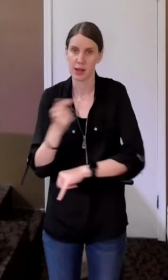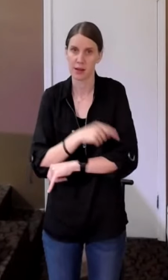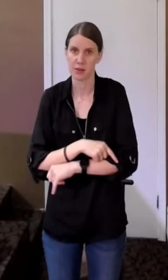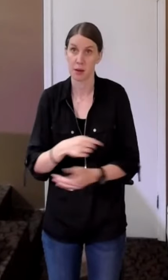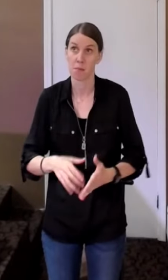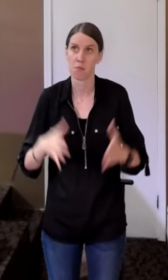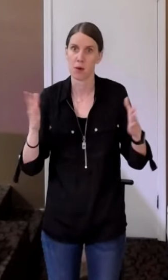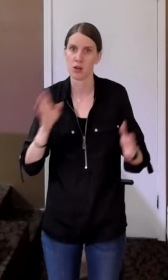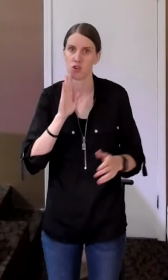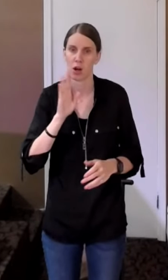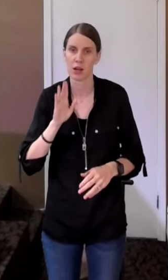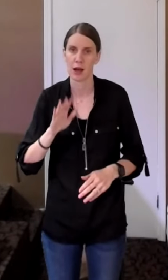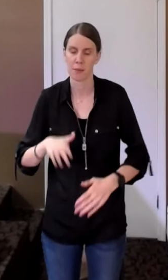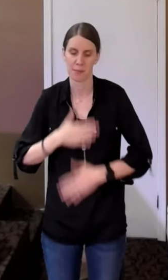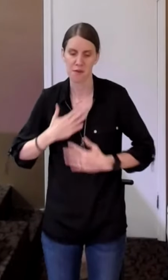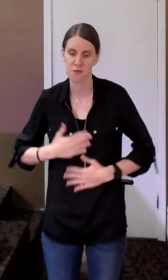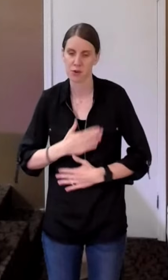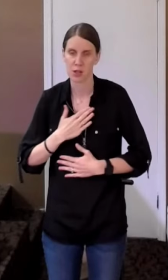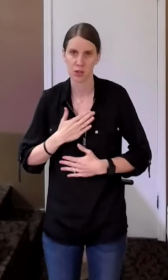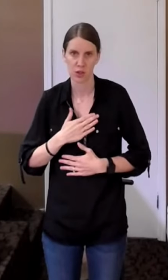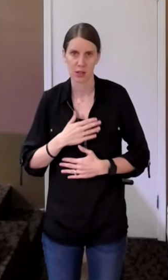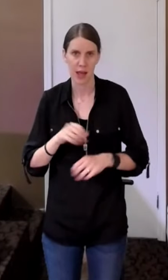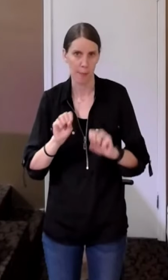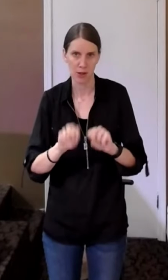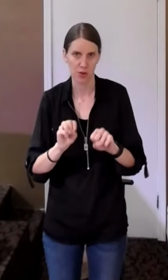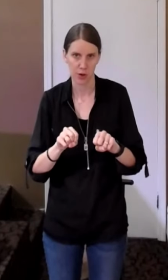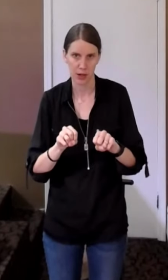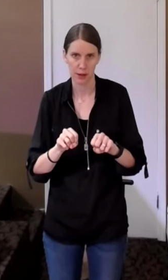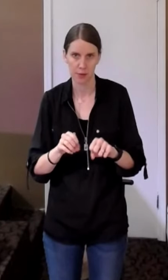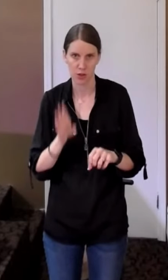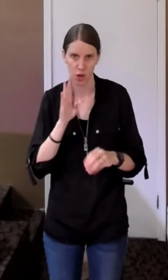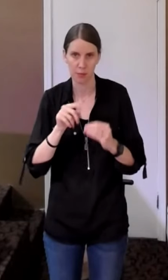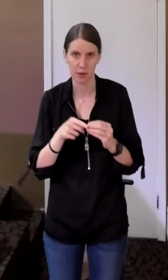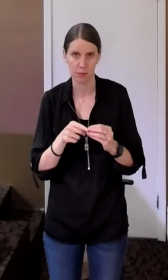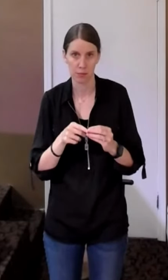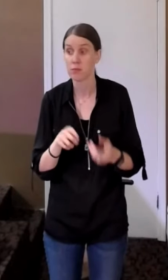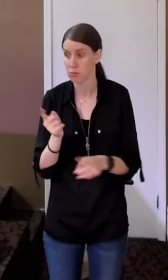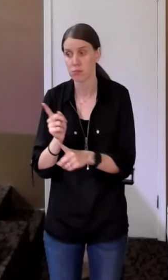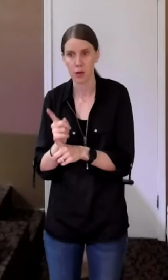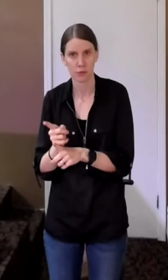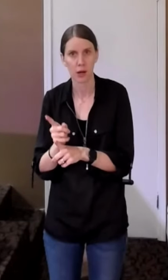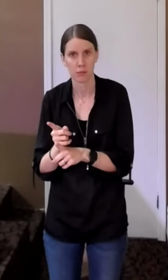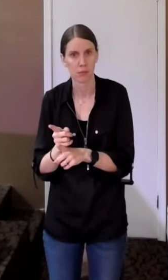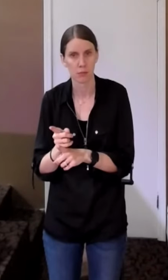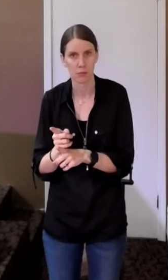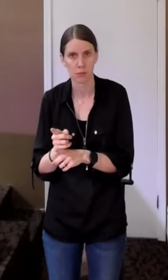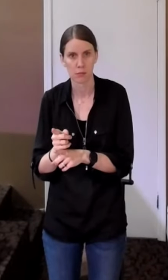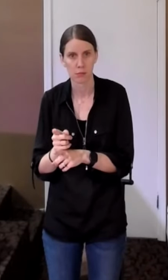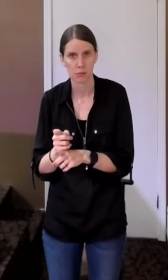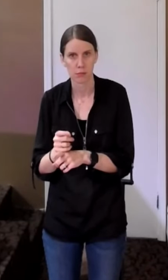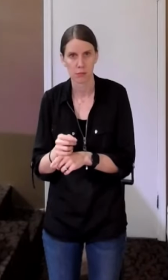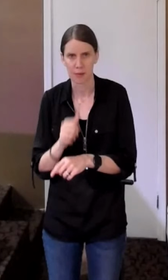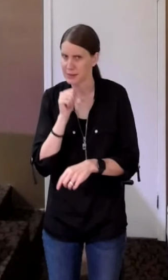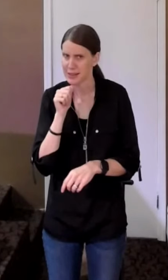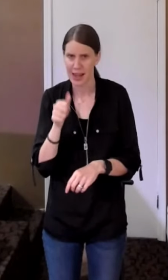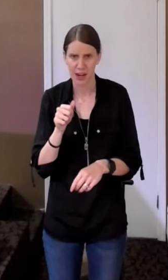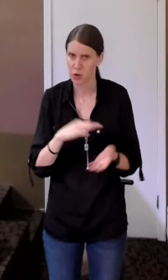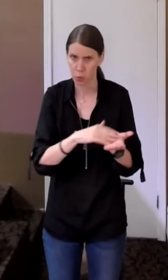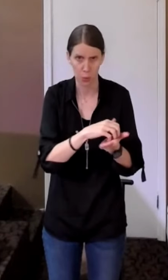talk about privilege and advantage and all of those things, and rightly so. I won't take away from that. I